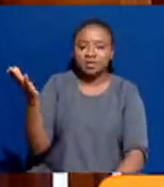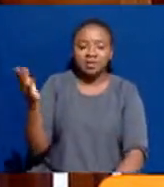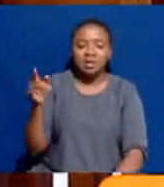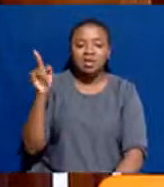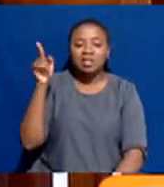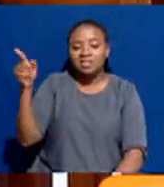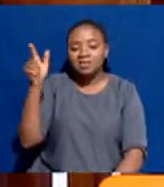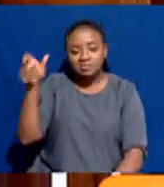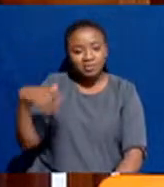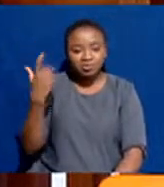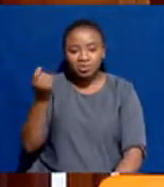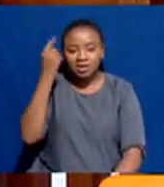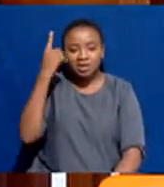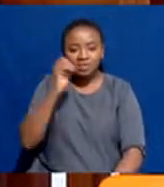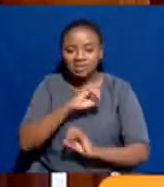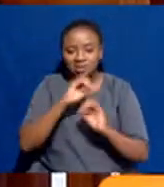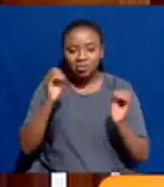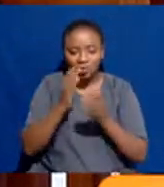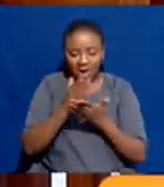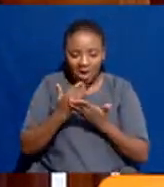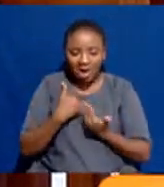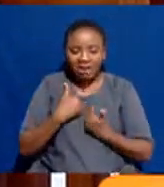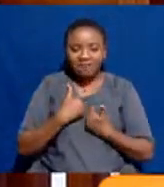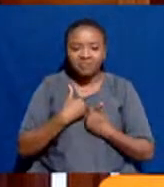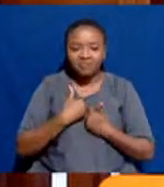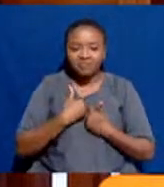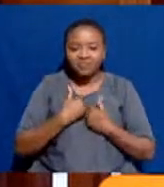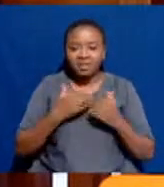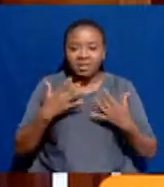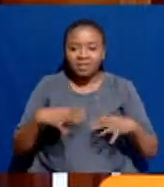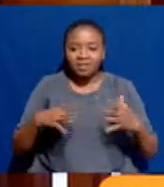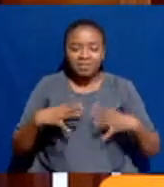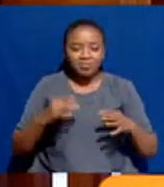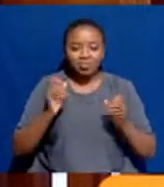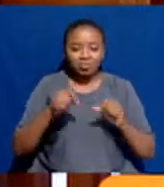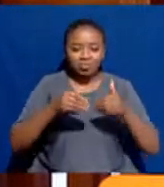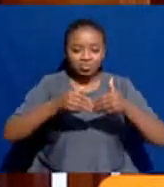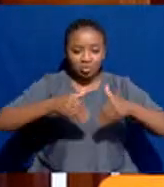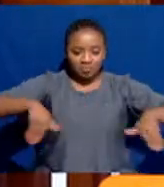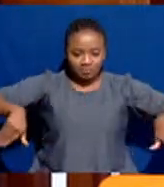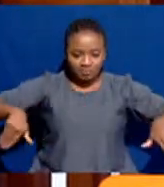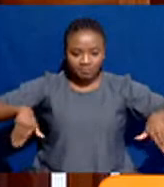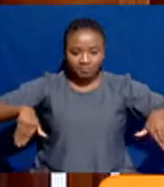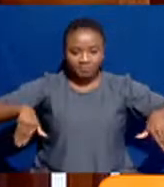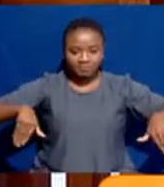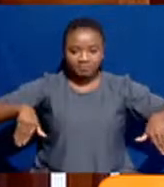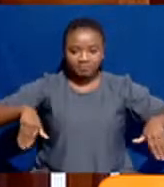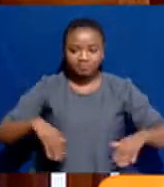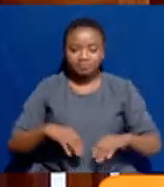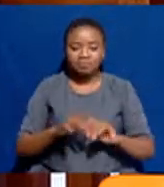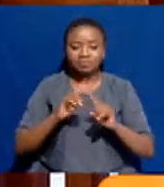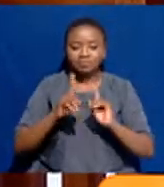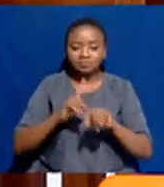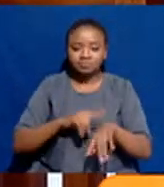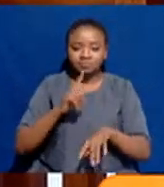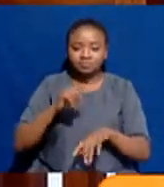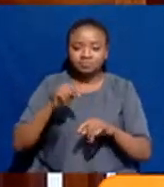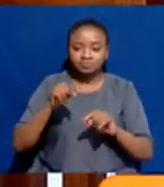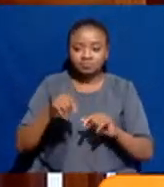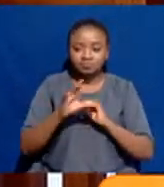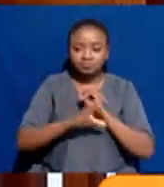don't understand there are people who can't be on any side, okay? The moment in this